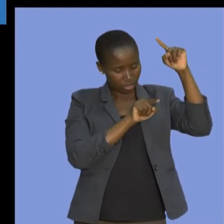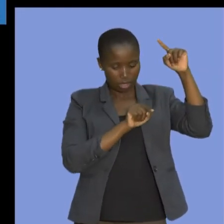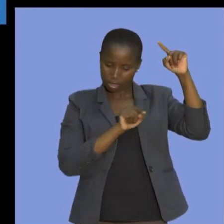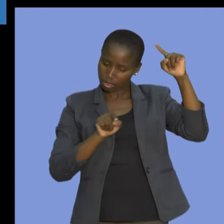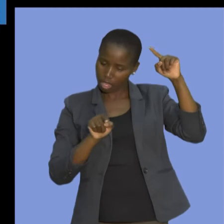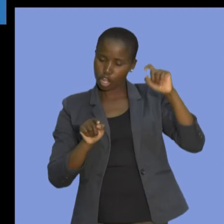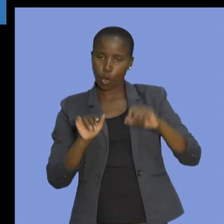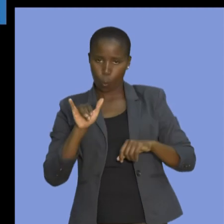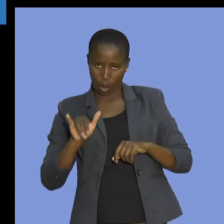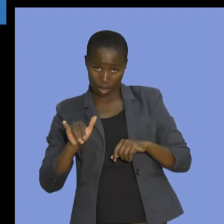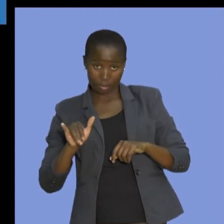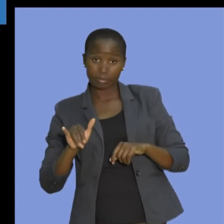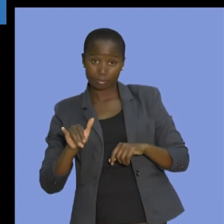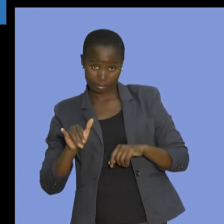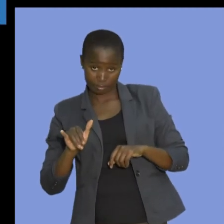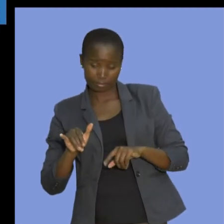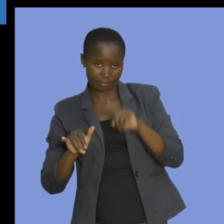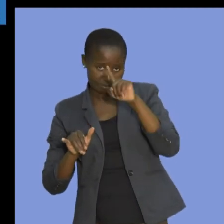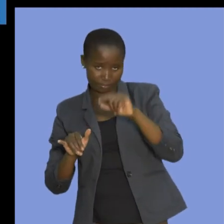looks. So there's the midpoint